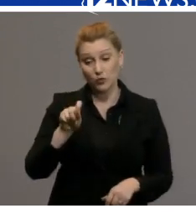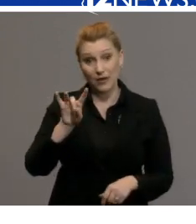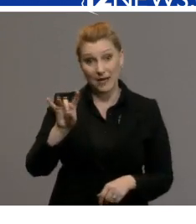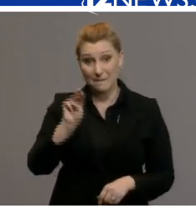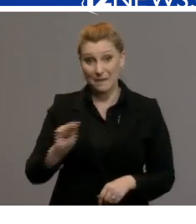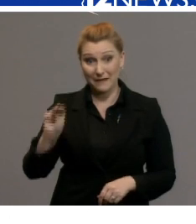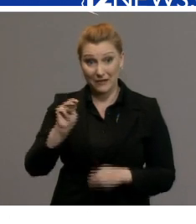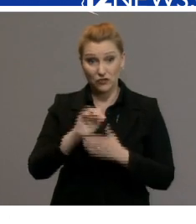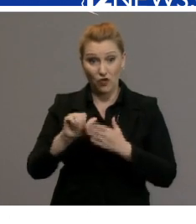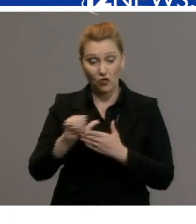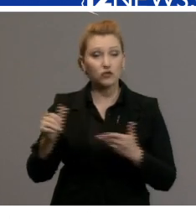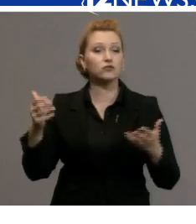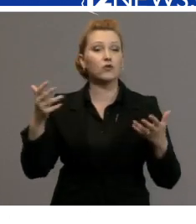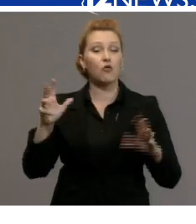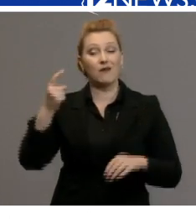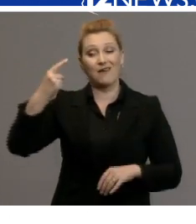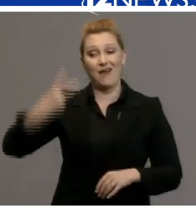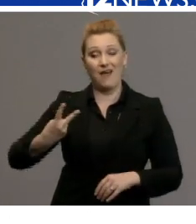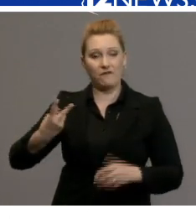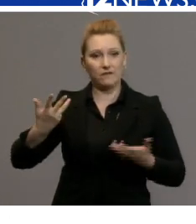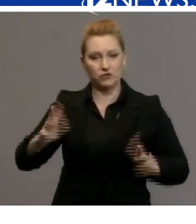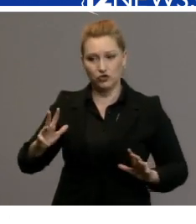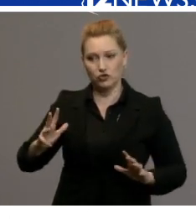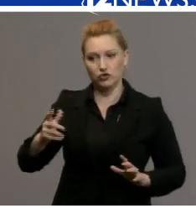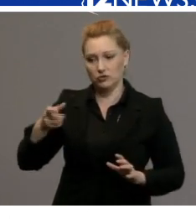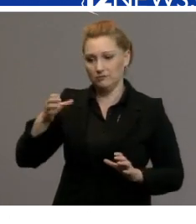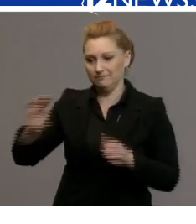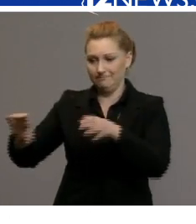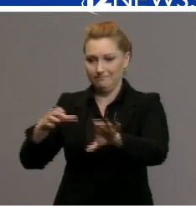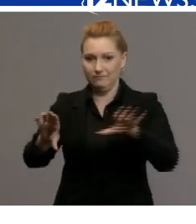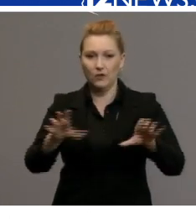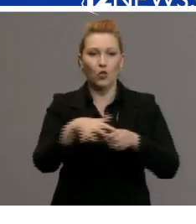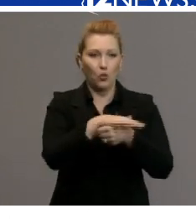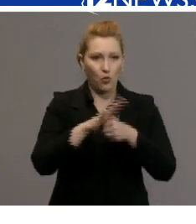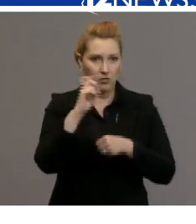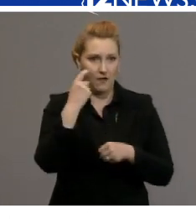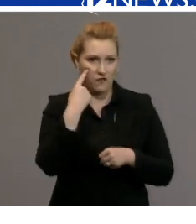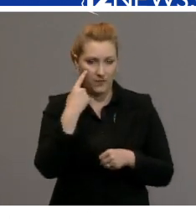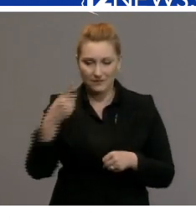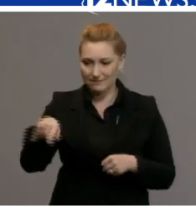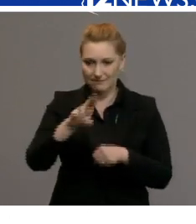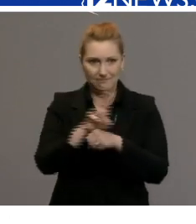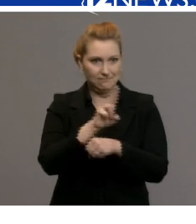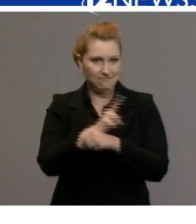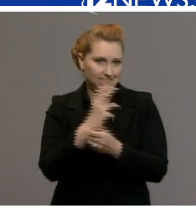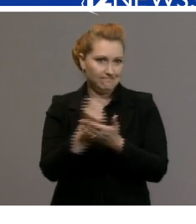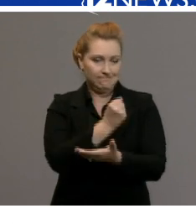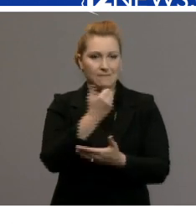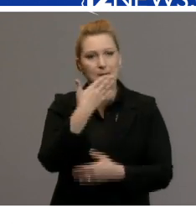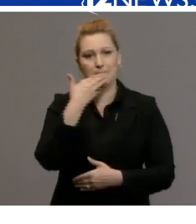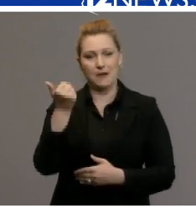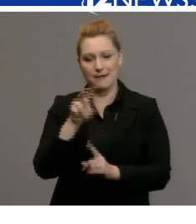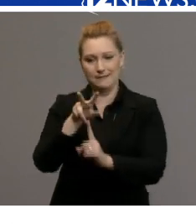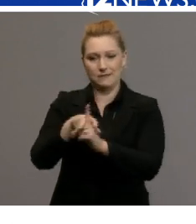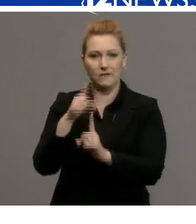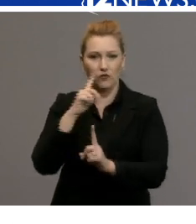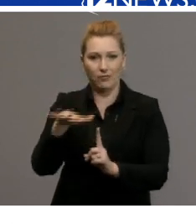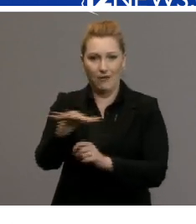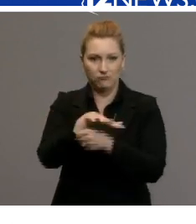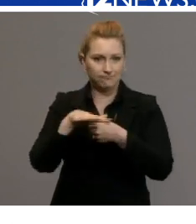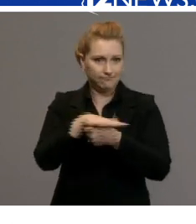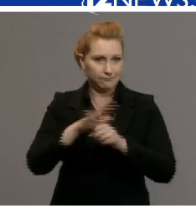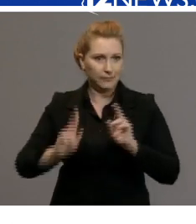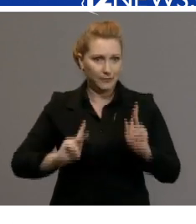has gone out to local governments for their use, what is best and most necessary. I've always believed that